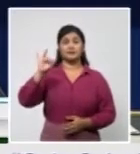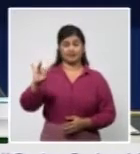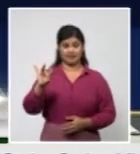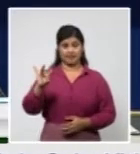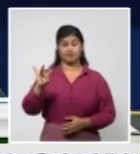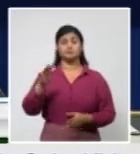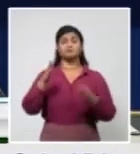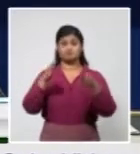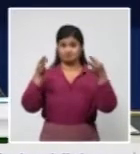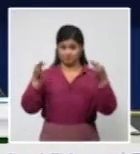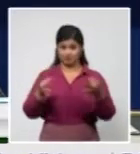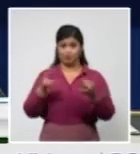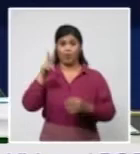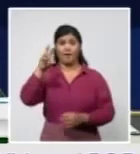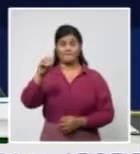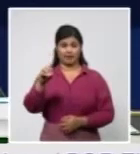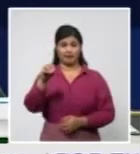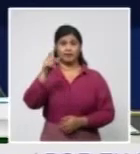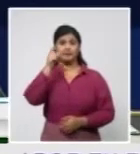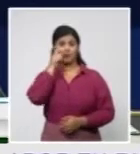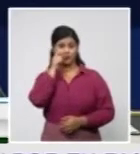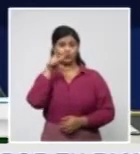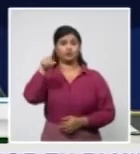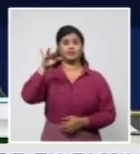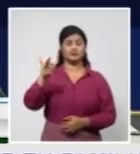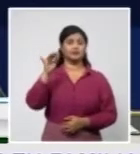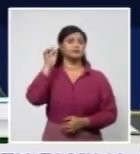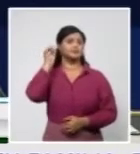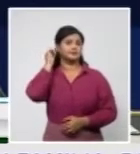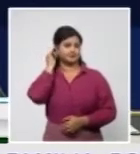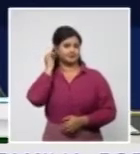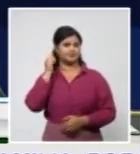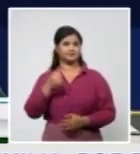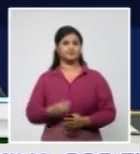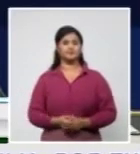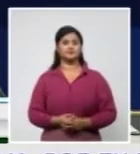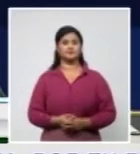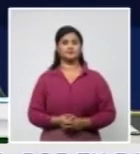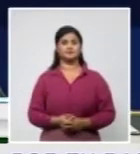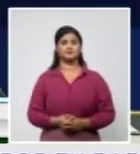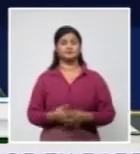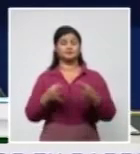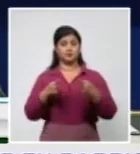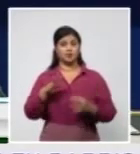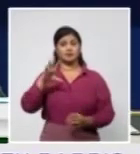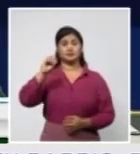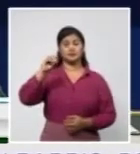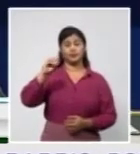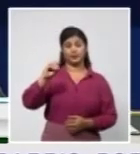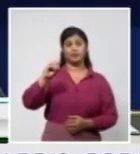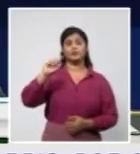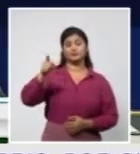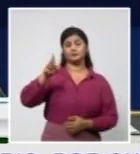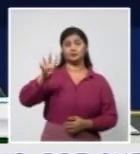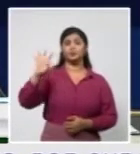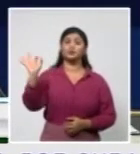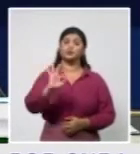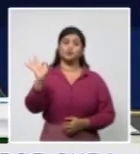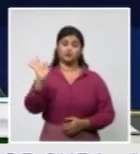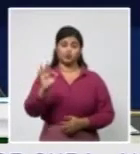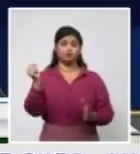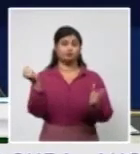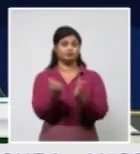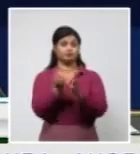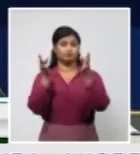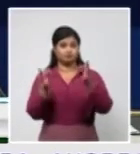the sexes, especially when we consider that men dominate the statistics in other parts of the world.